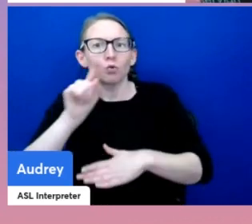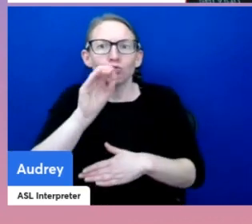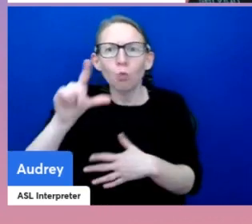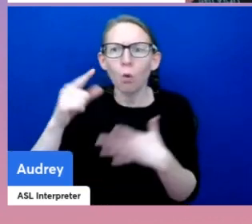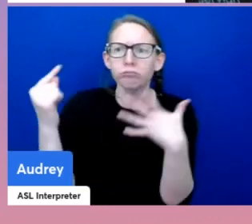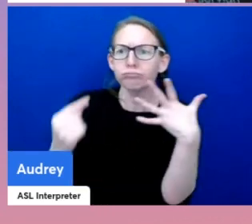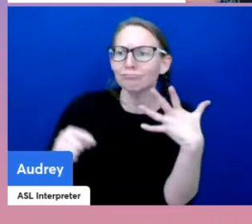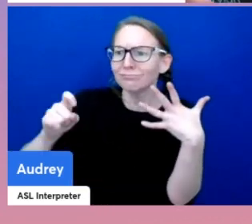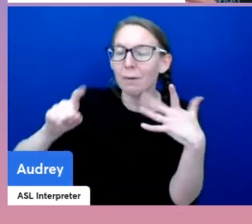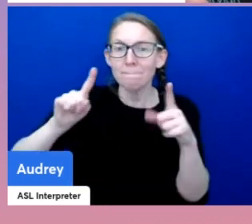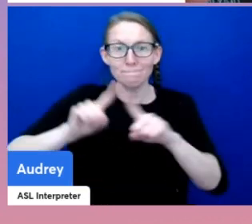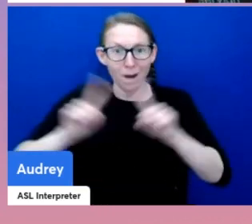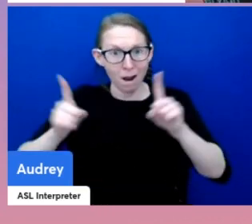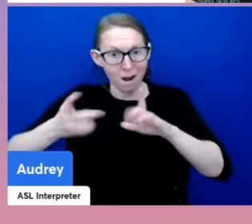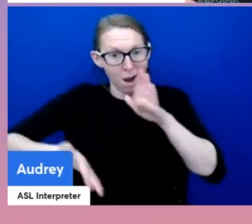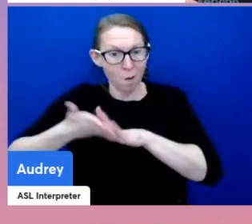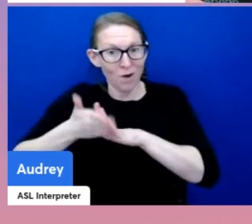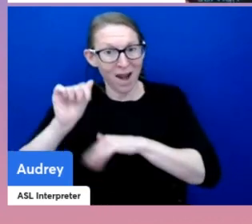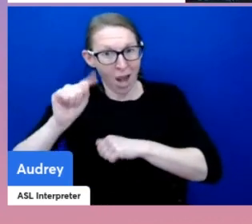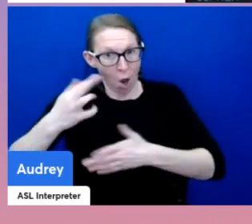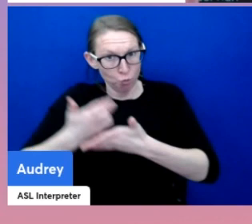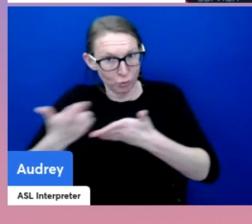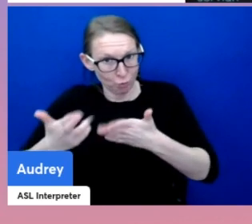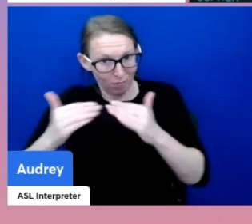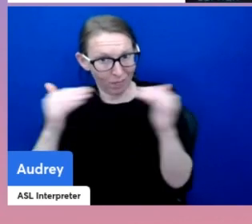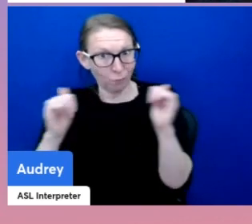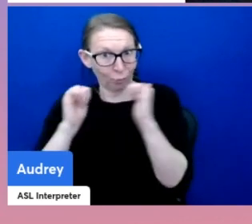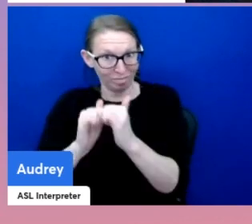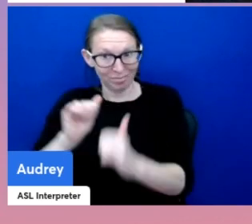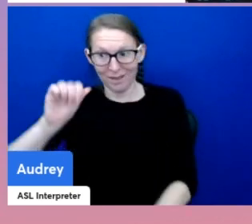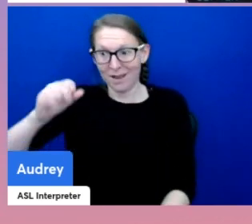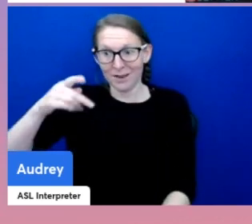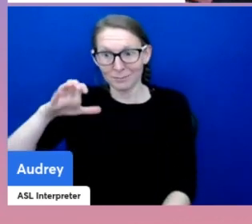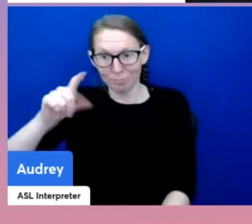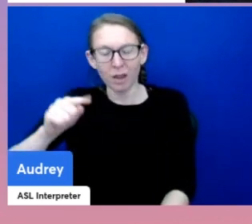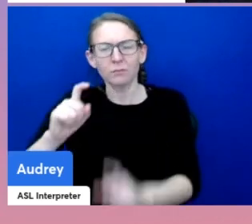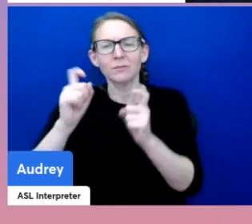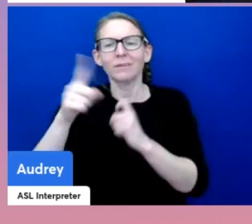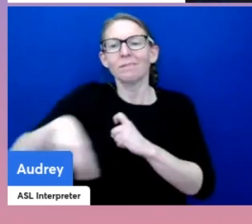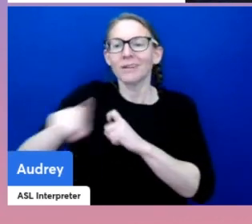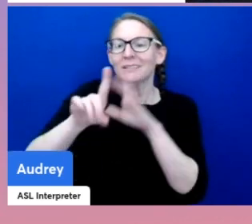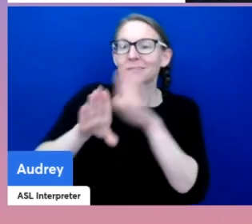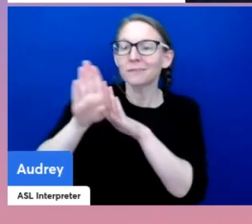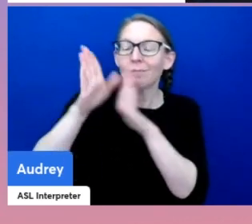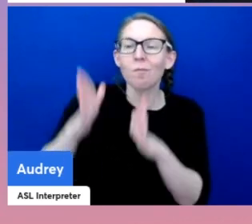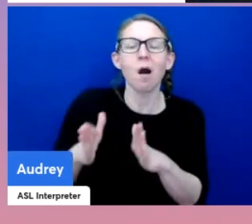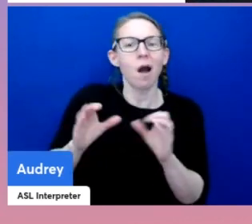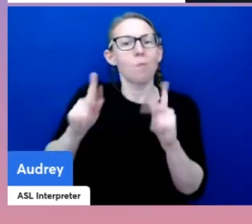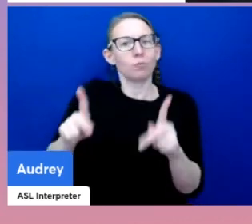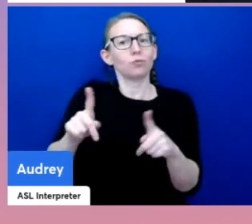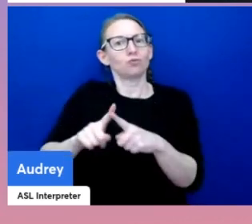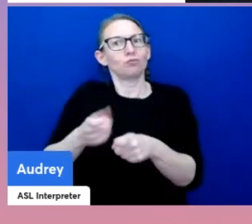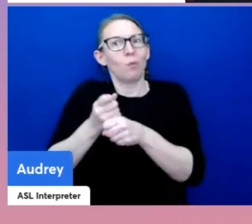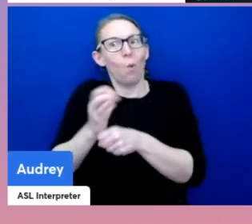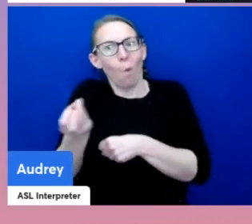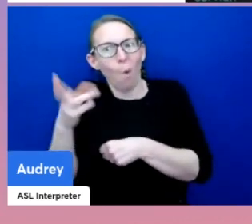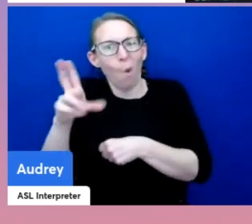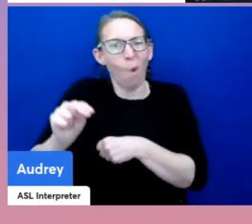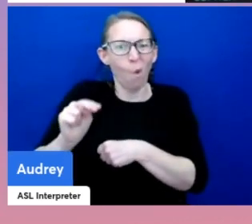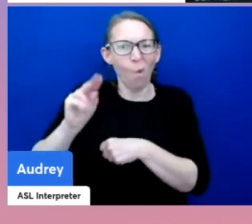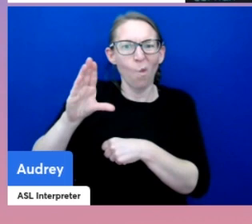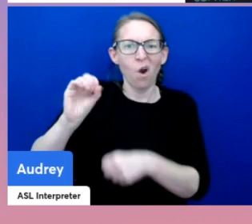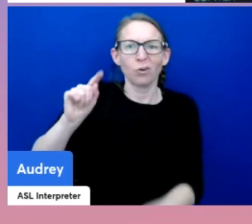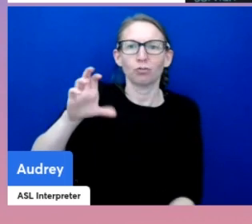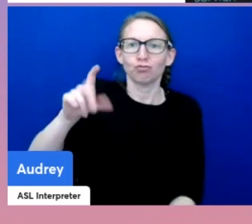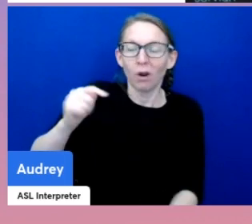but operating at the resource level with aspects gives developers the opportunity to make their own construct and instead inverts the